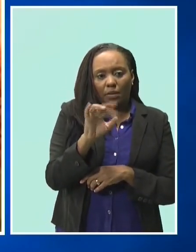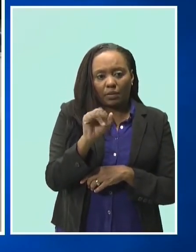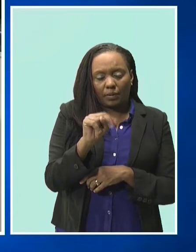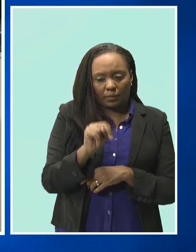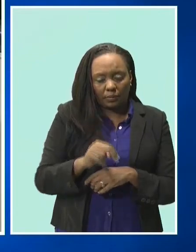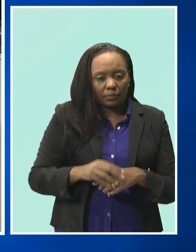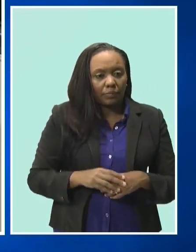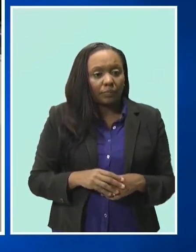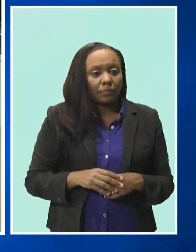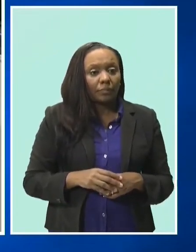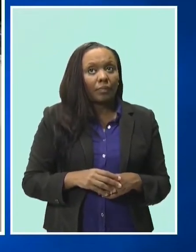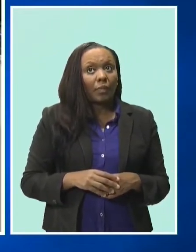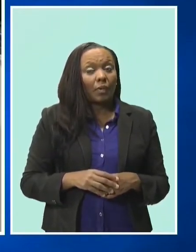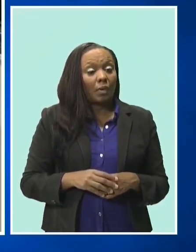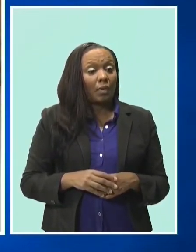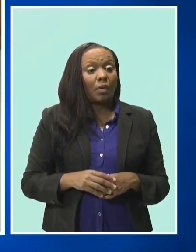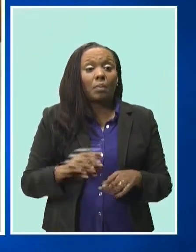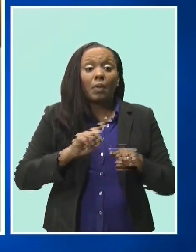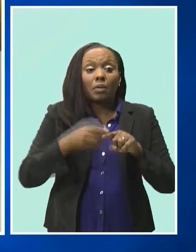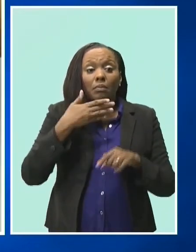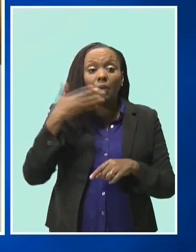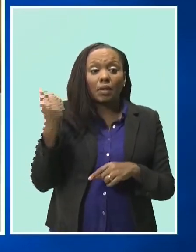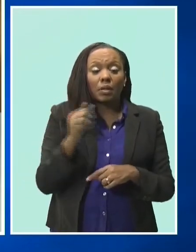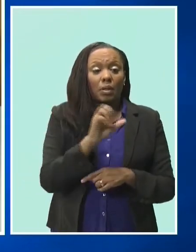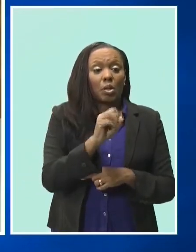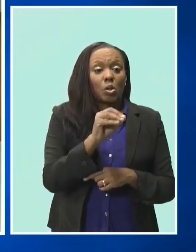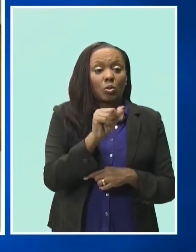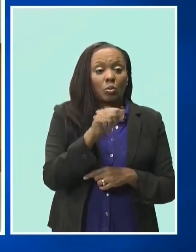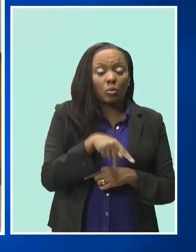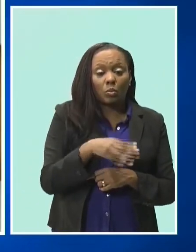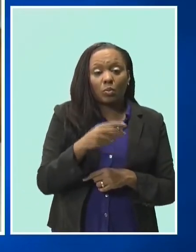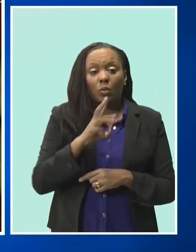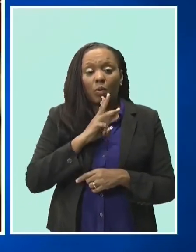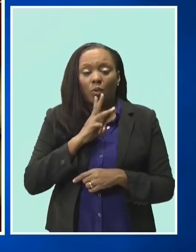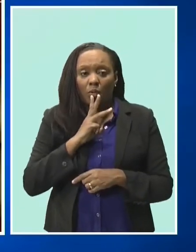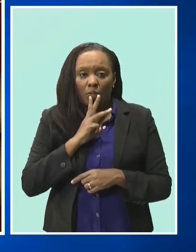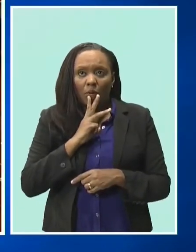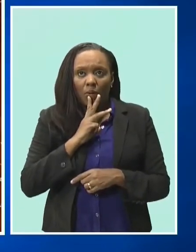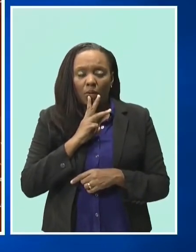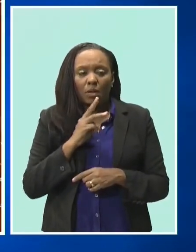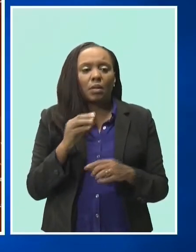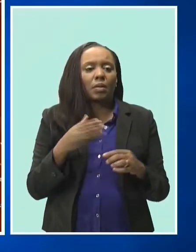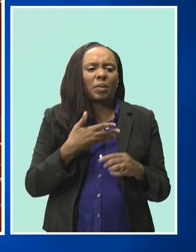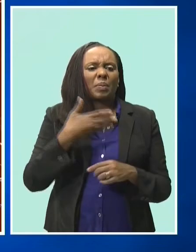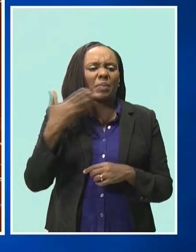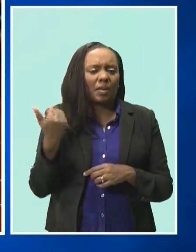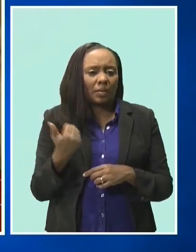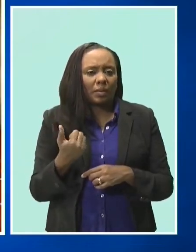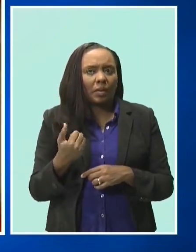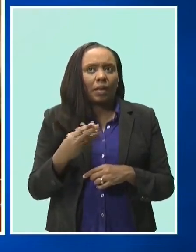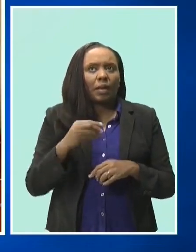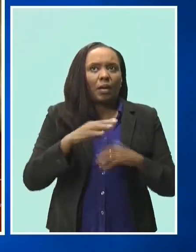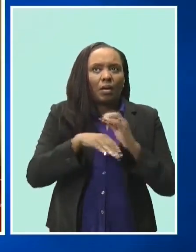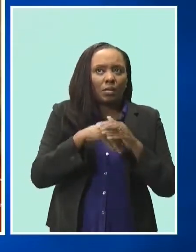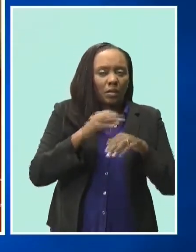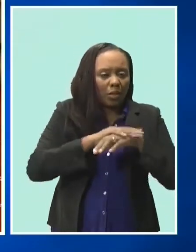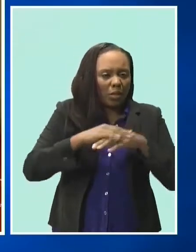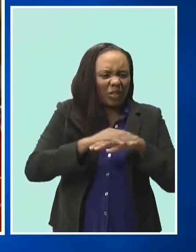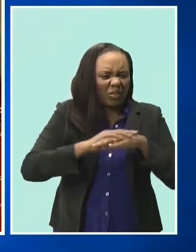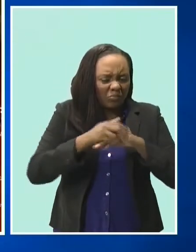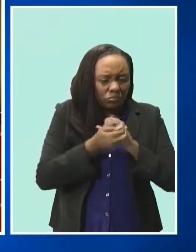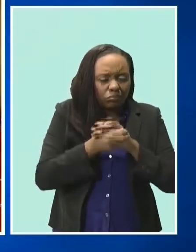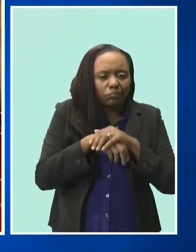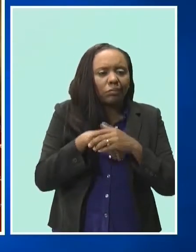be better to use soap and water, which is less harsh than hand sanitizer. And remember, moisturize,